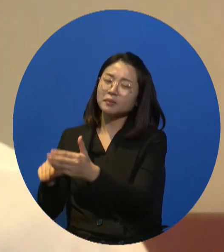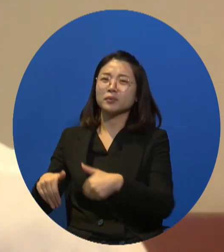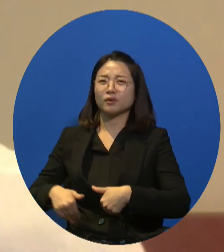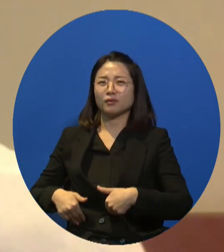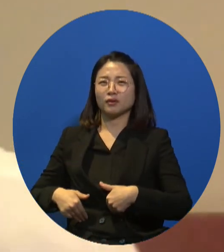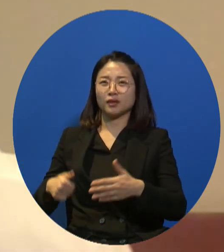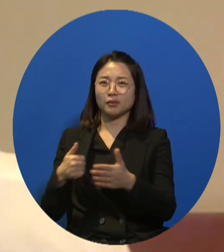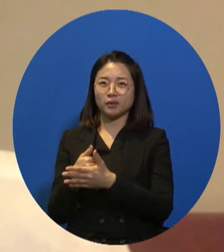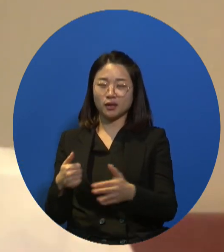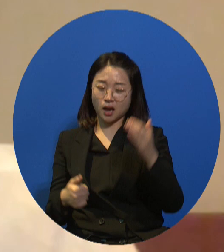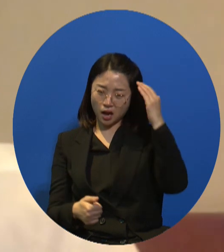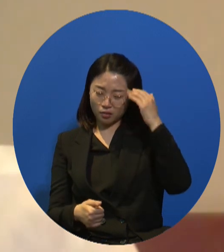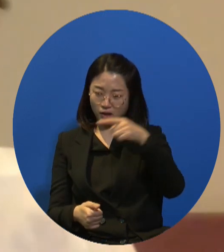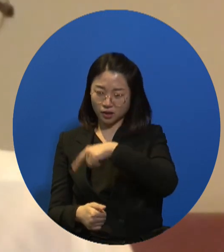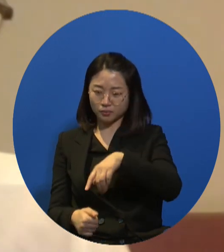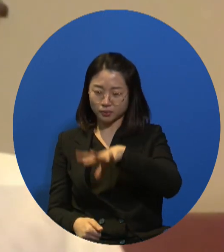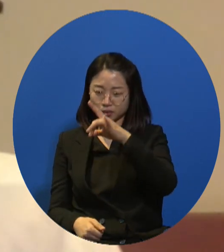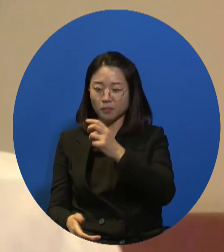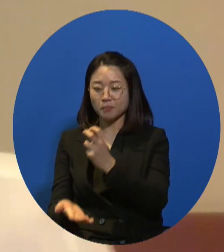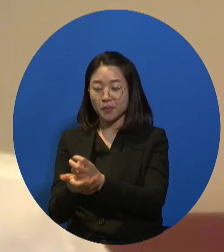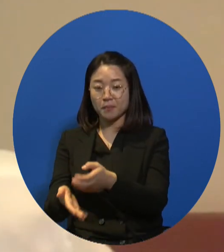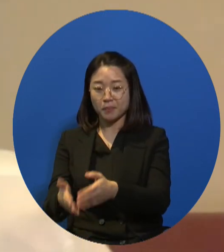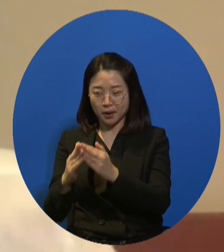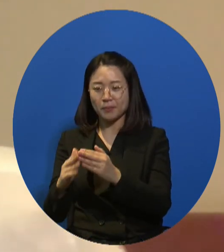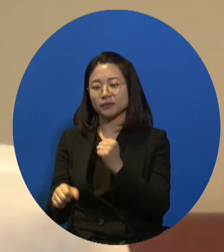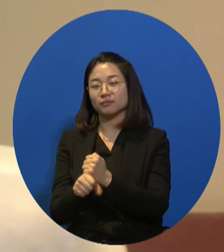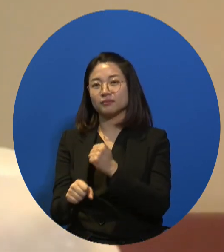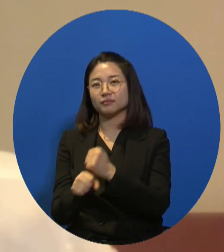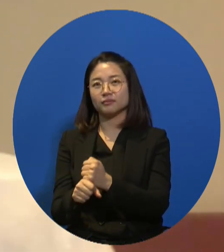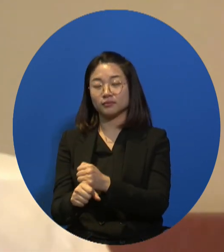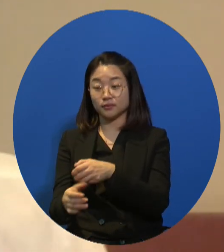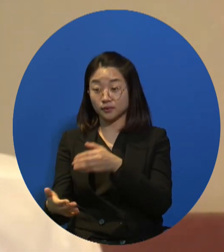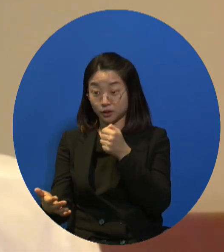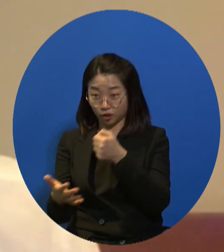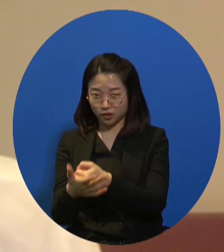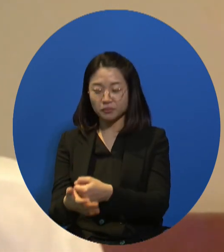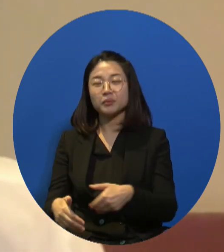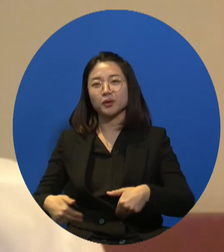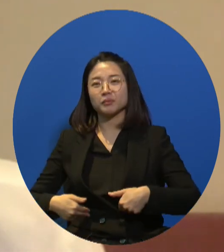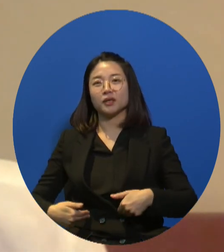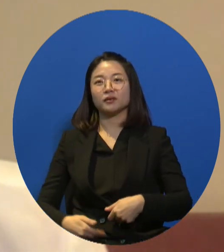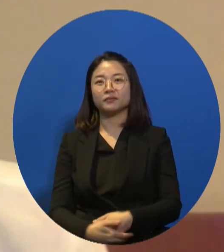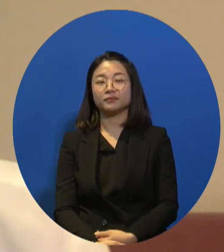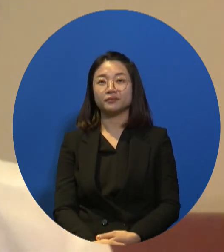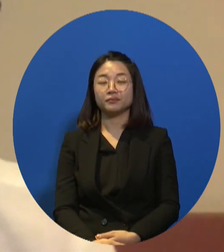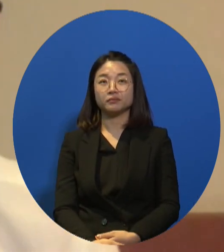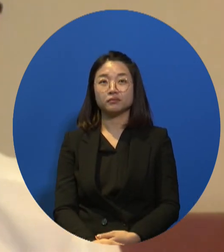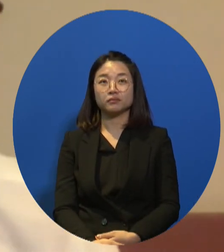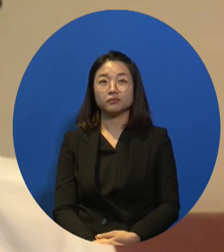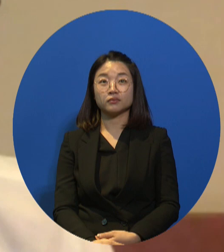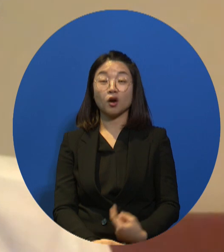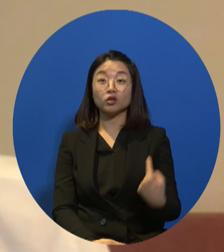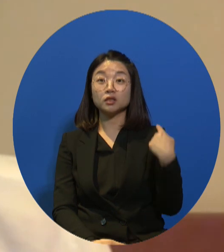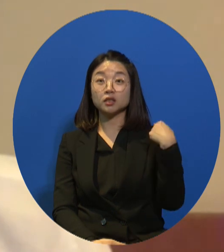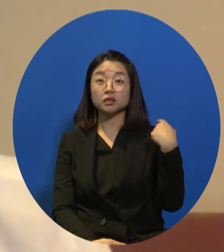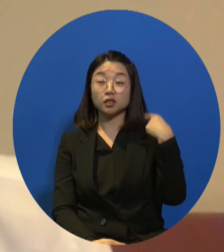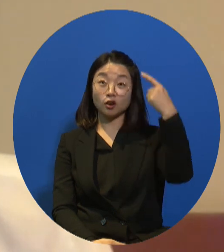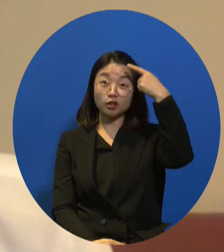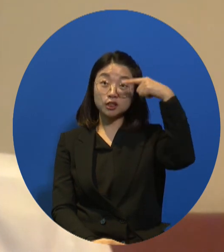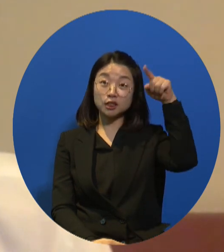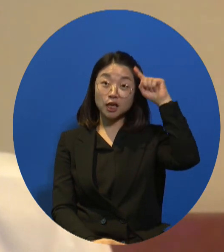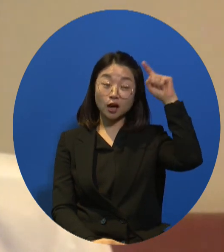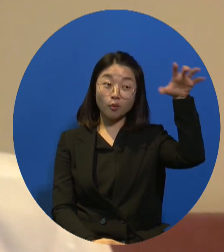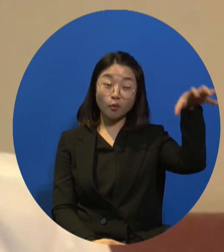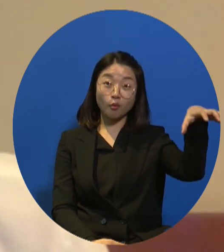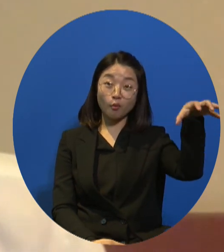lucky in a sense in Europe because I understand yesterday that the Russian Federation withdrew from the Council of Europe. This is a very,